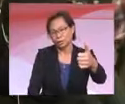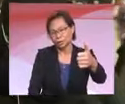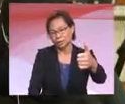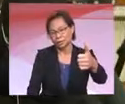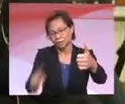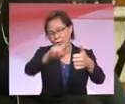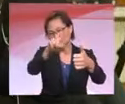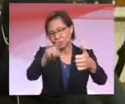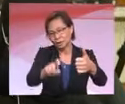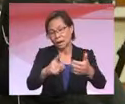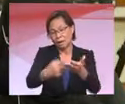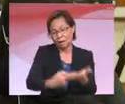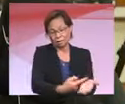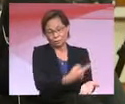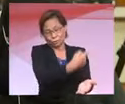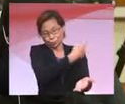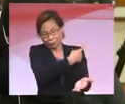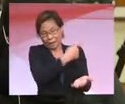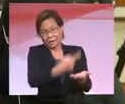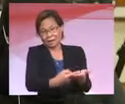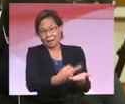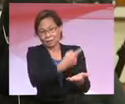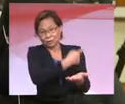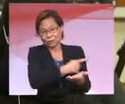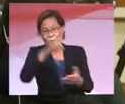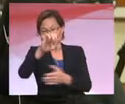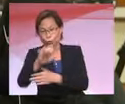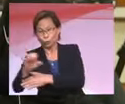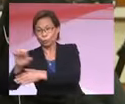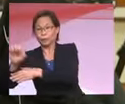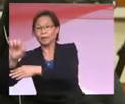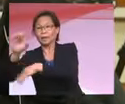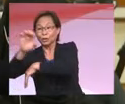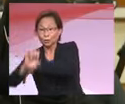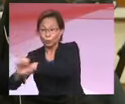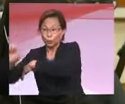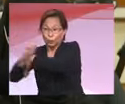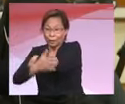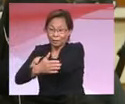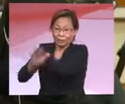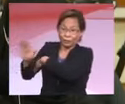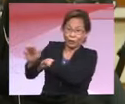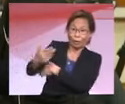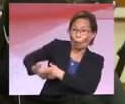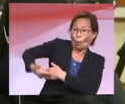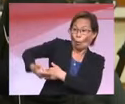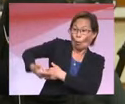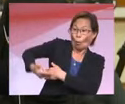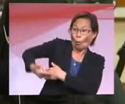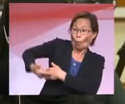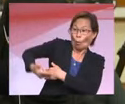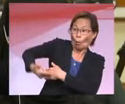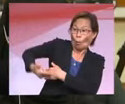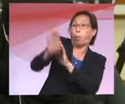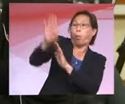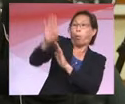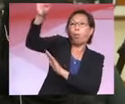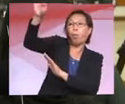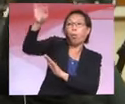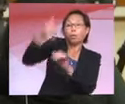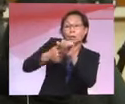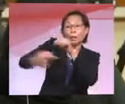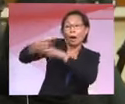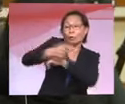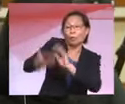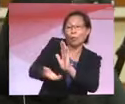First question is last week many European countries has got their new high increasing daily cases.